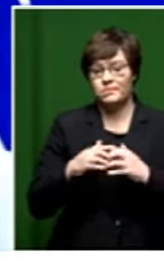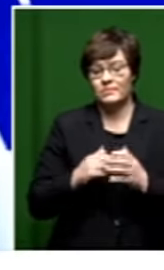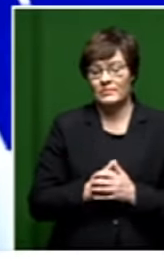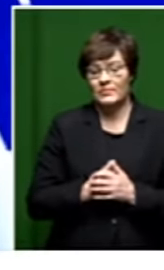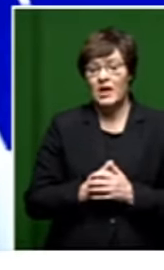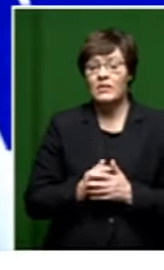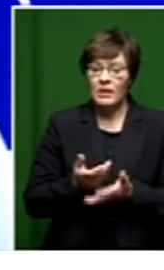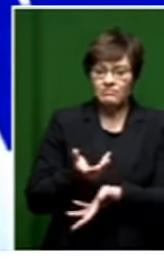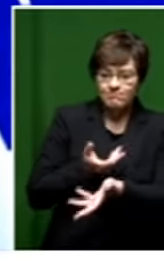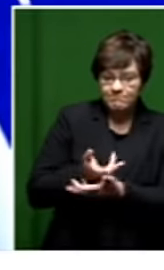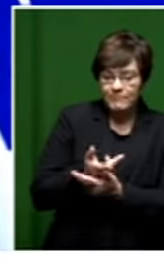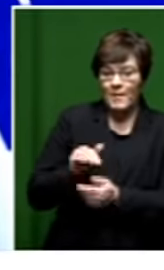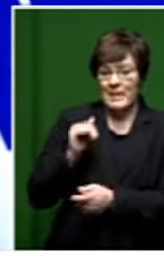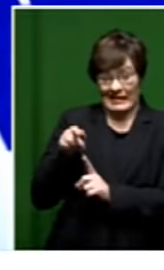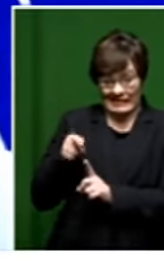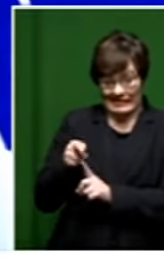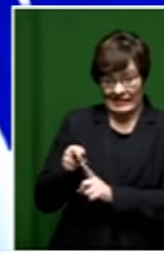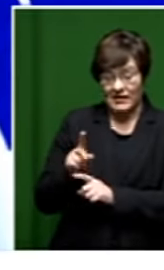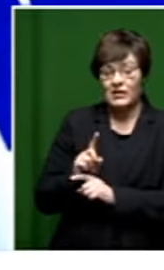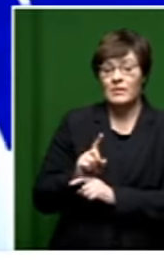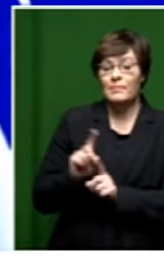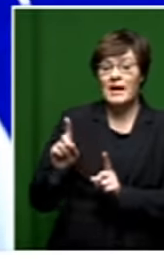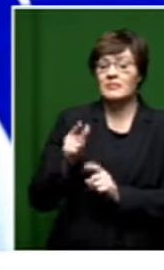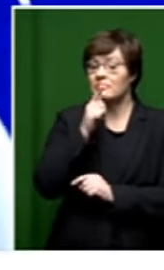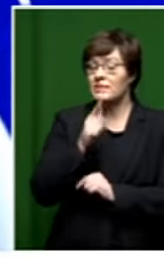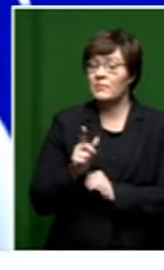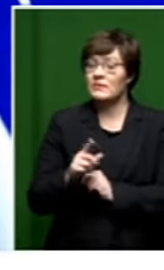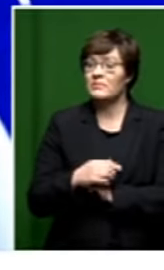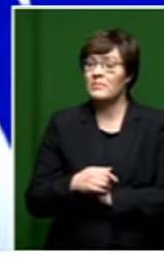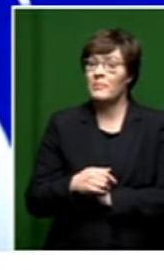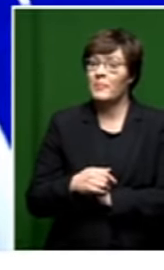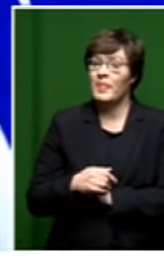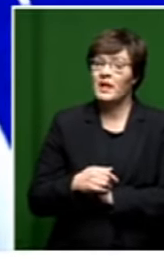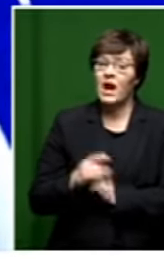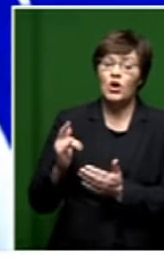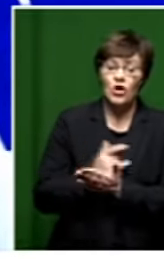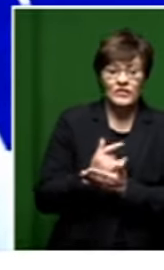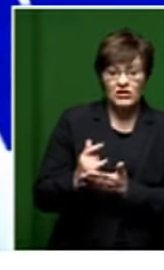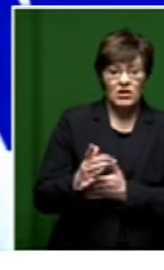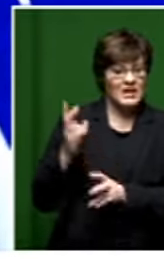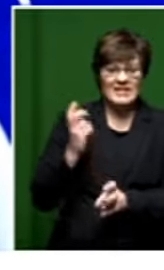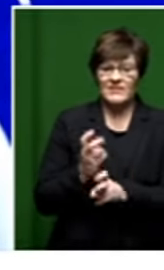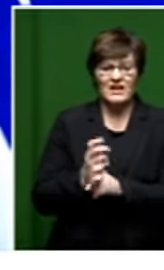engagements that we have with the bank are that. But I must say that it is, the conversations are not